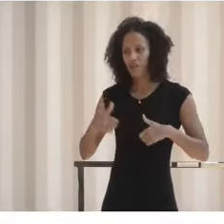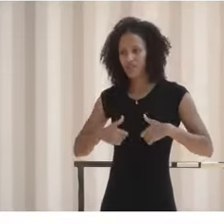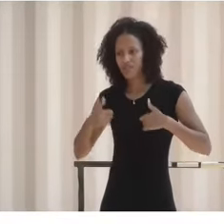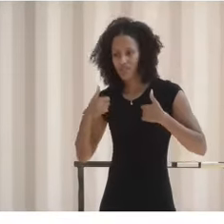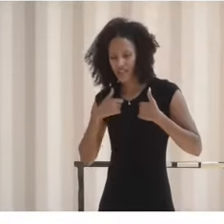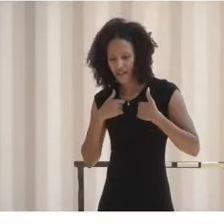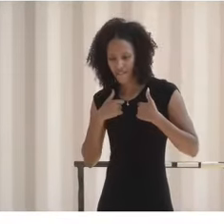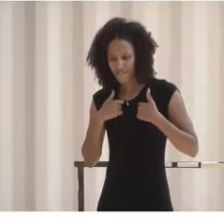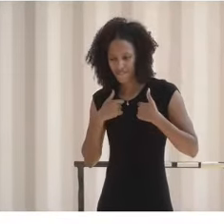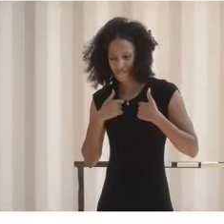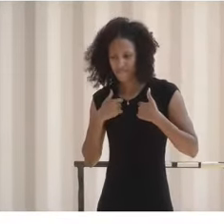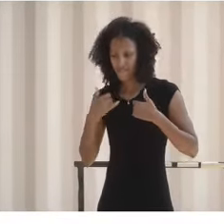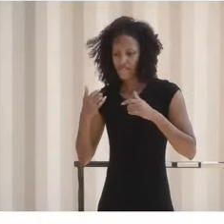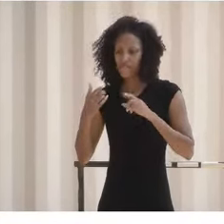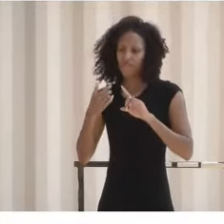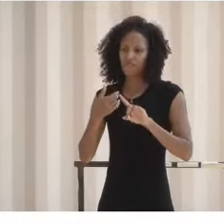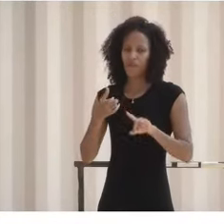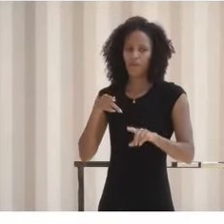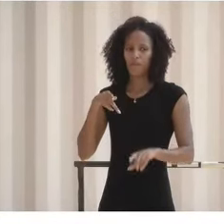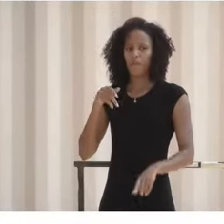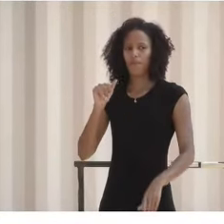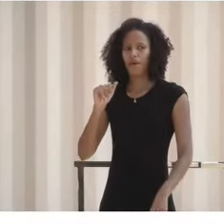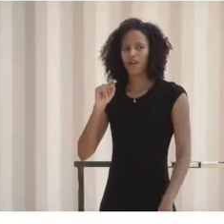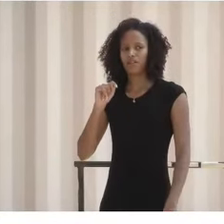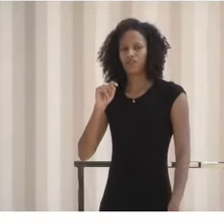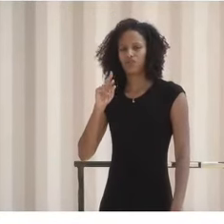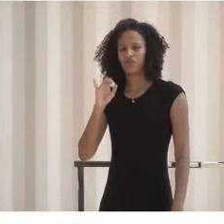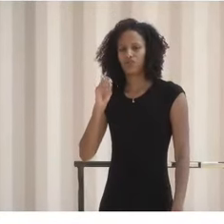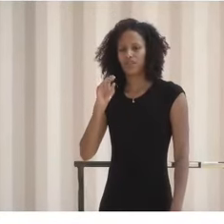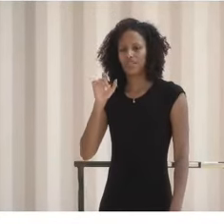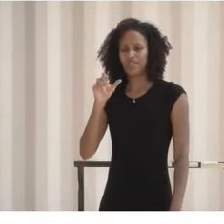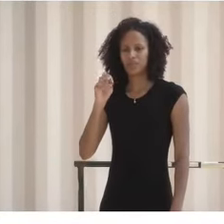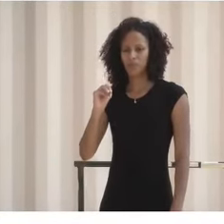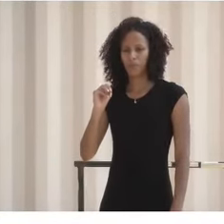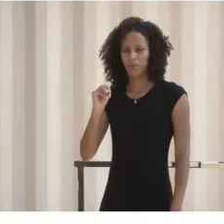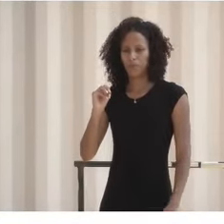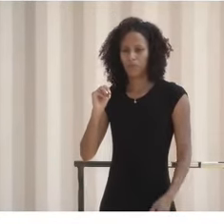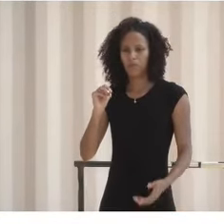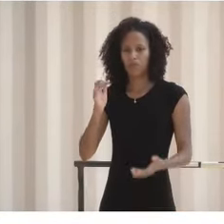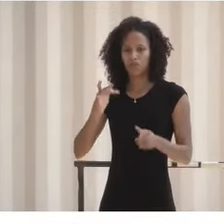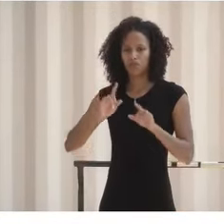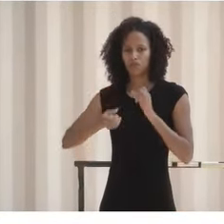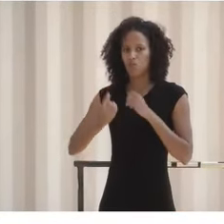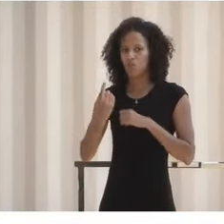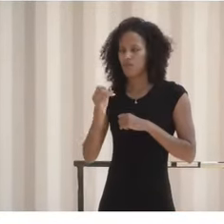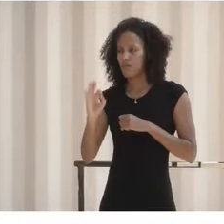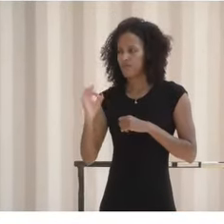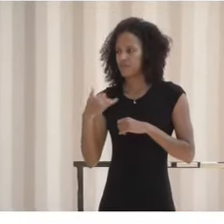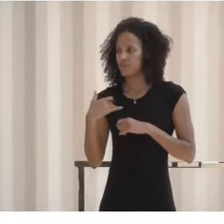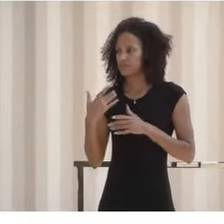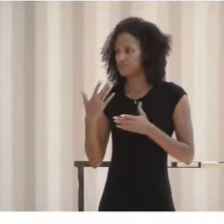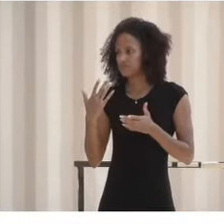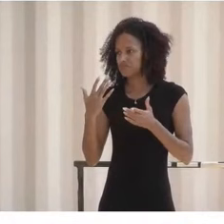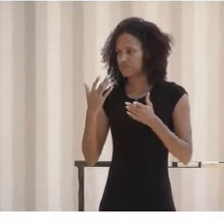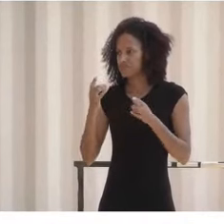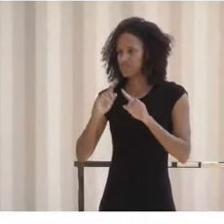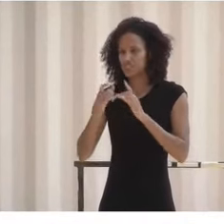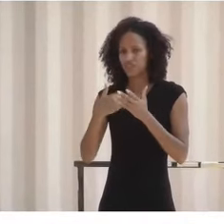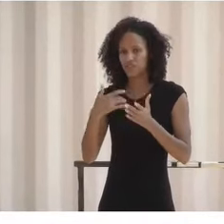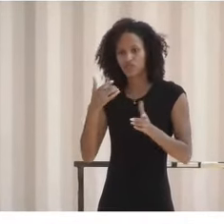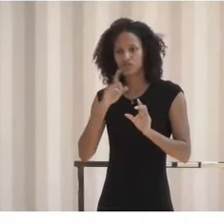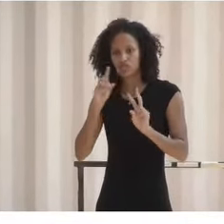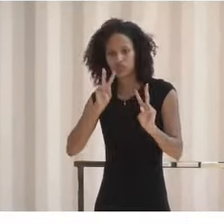from pastoralism and, of course, tourism, because it's one of the tourist attractions in